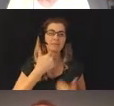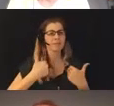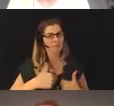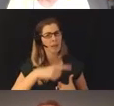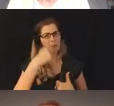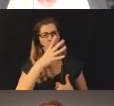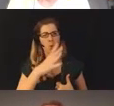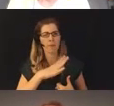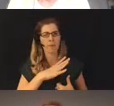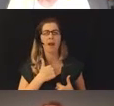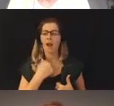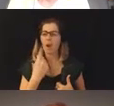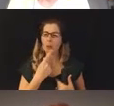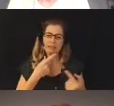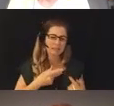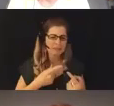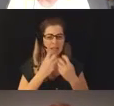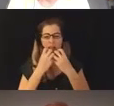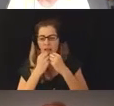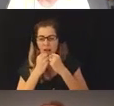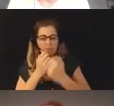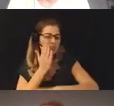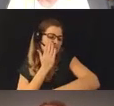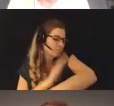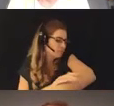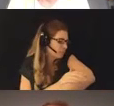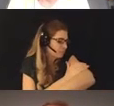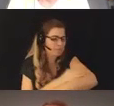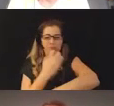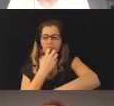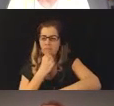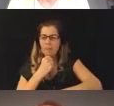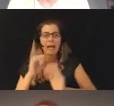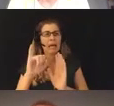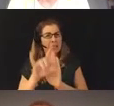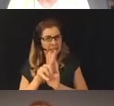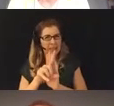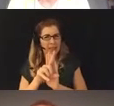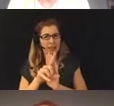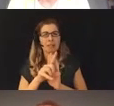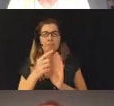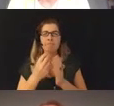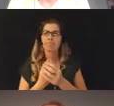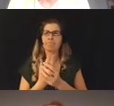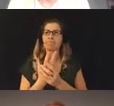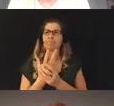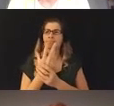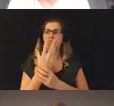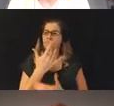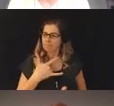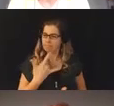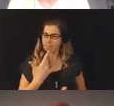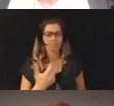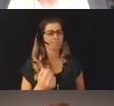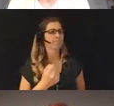to love my skin, my hair, my features, and everything else about my racial identity. I've grown to find beauty and security in who I am, and I've chosen